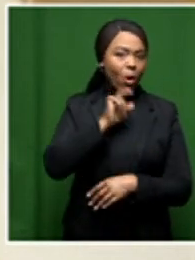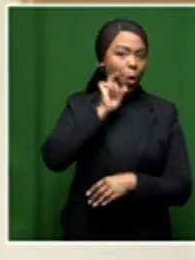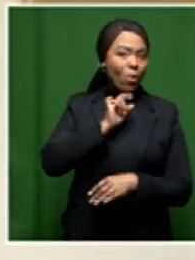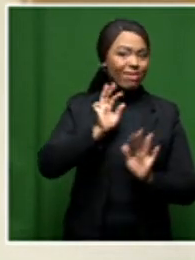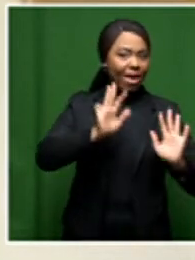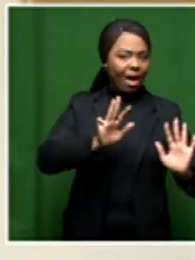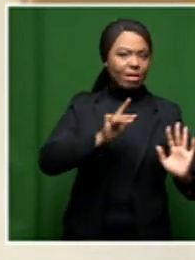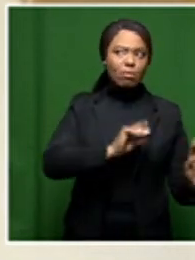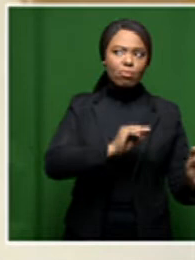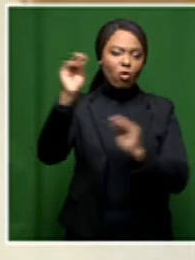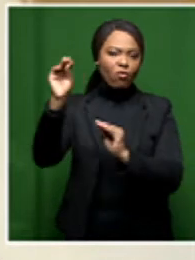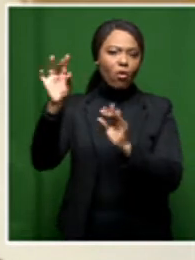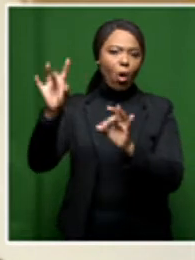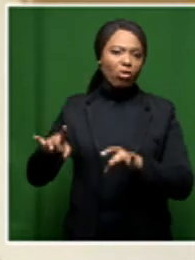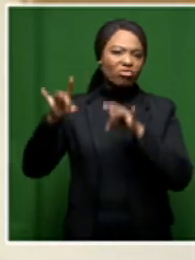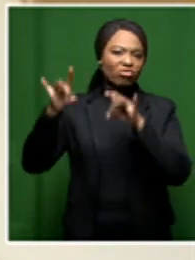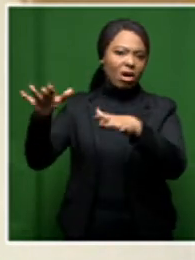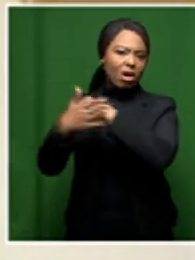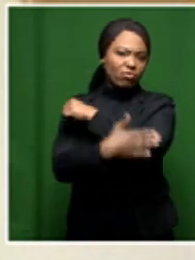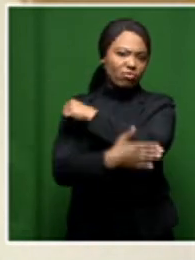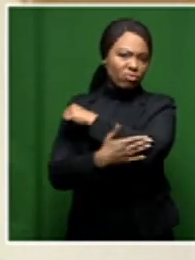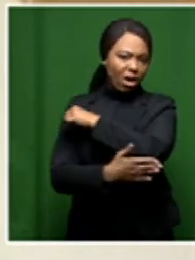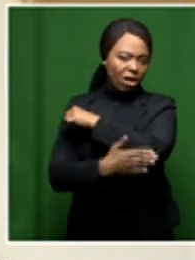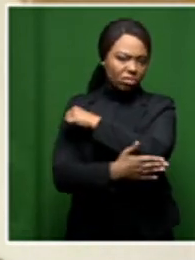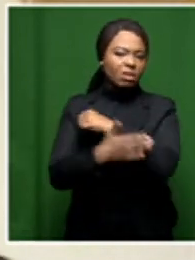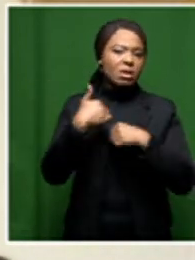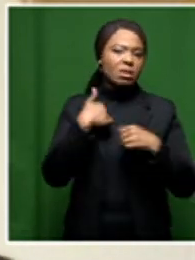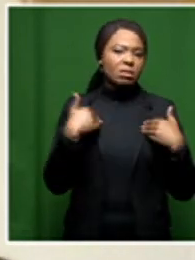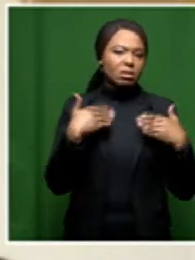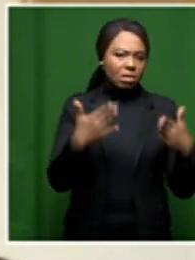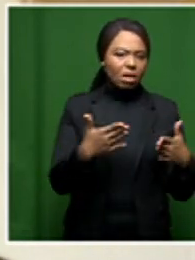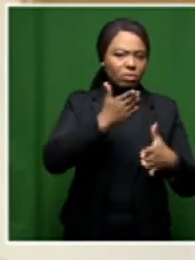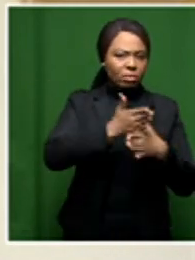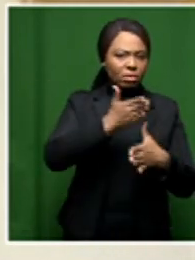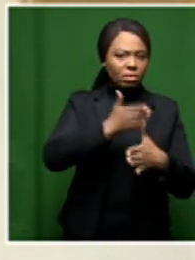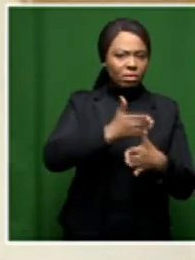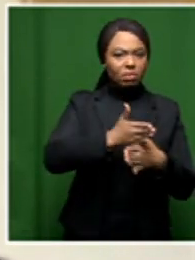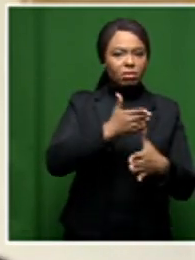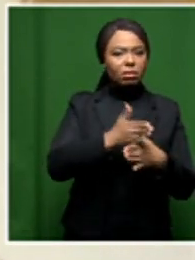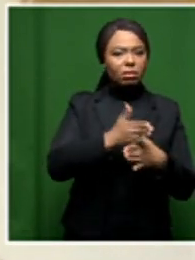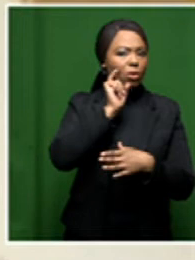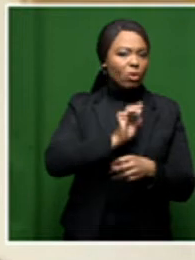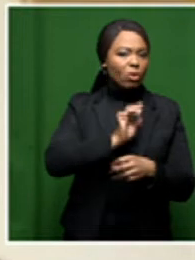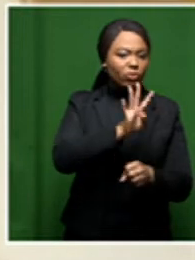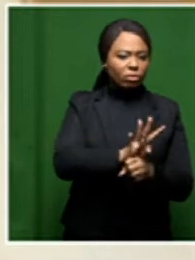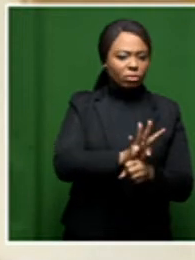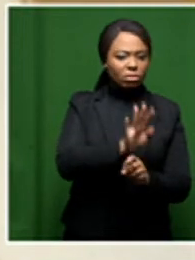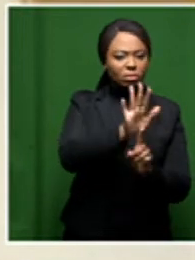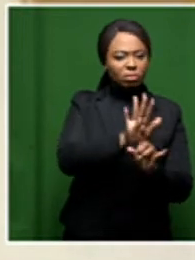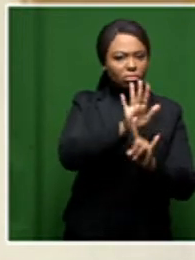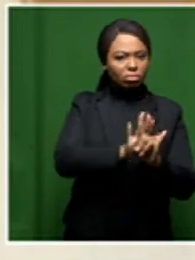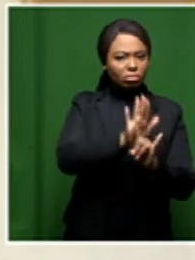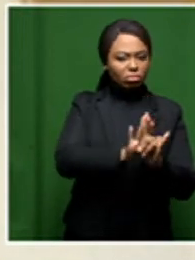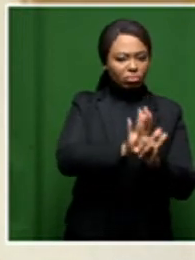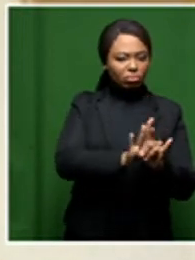over to Australia, and I started working at a pet shop from the age of 14, then went to work at Sydney's